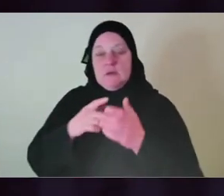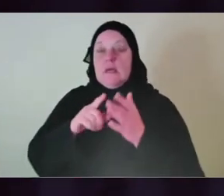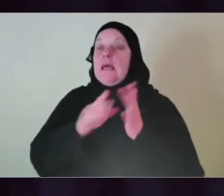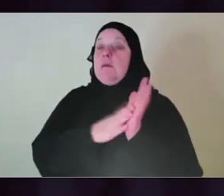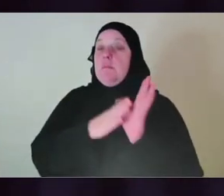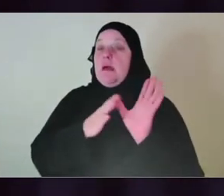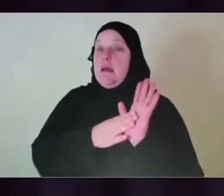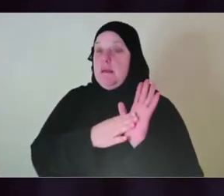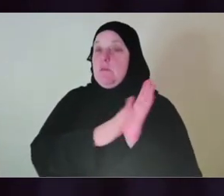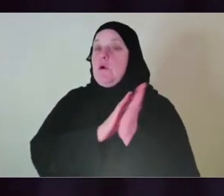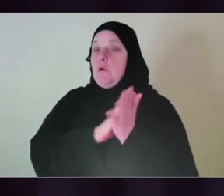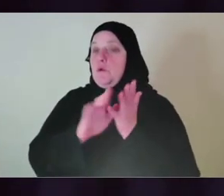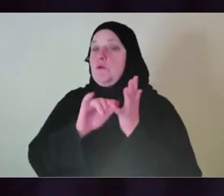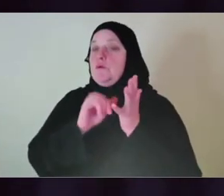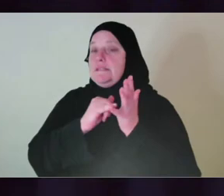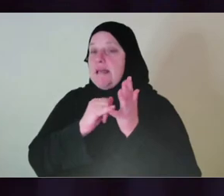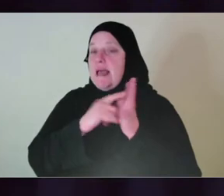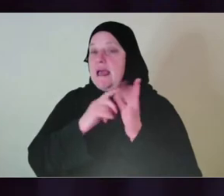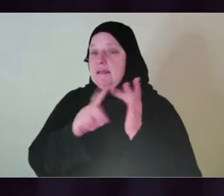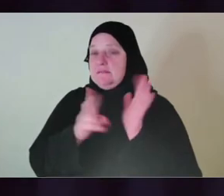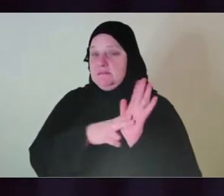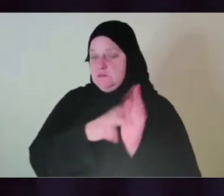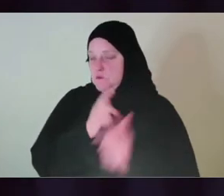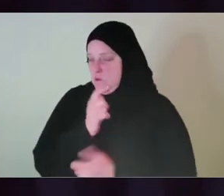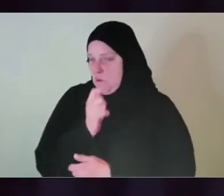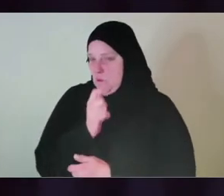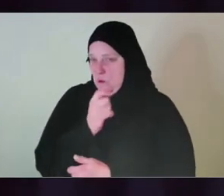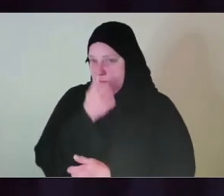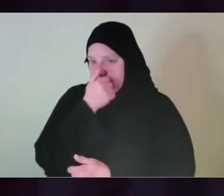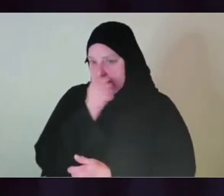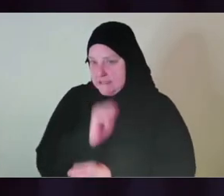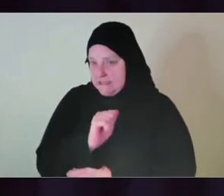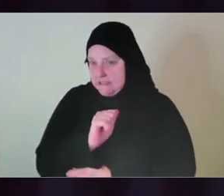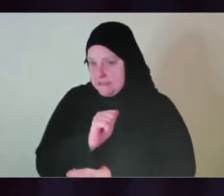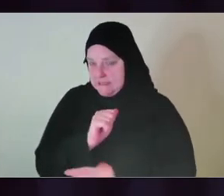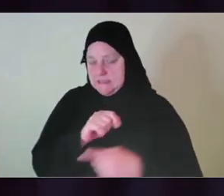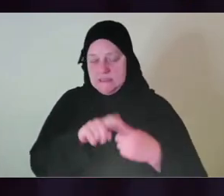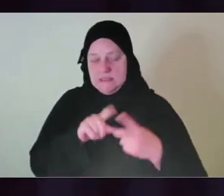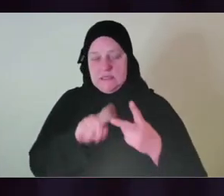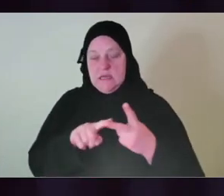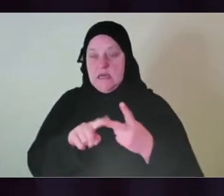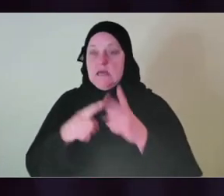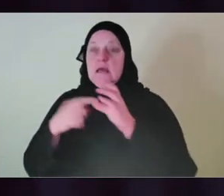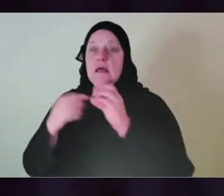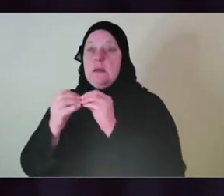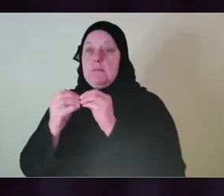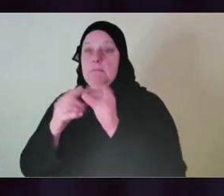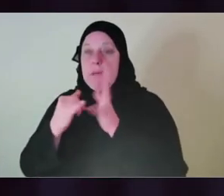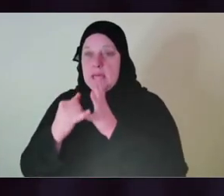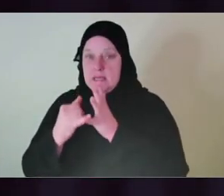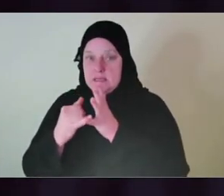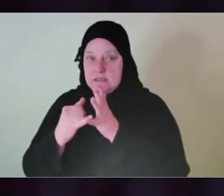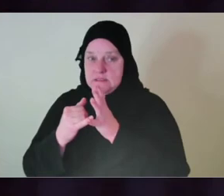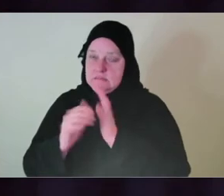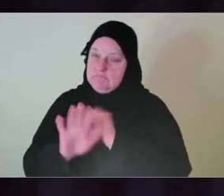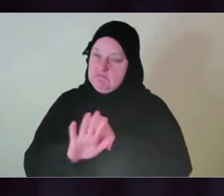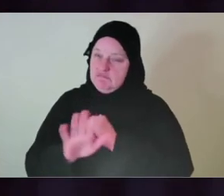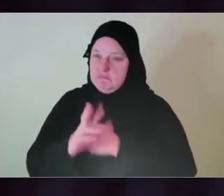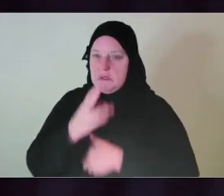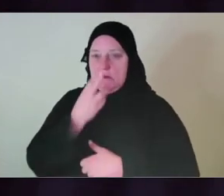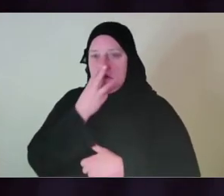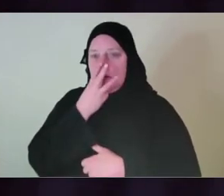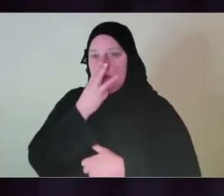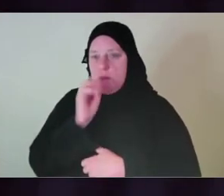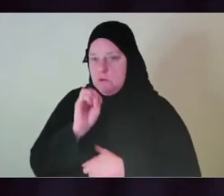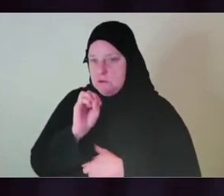had unmatched bravery and power. And Abu al-Fadl al-Abbas, who was a young man of around 30 years, with all